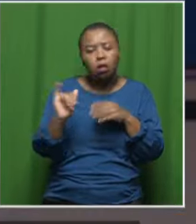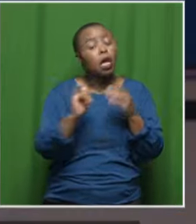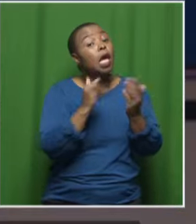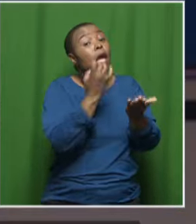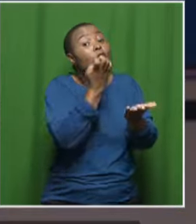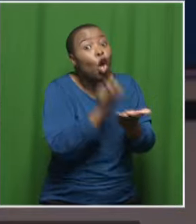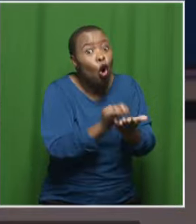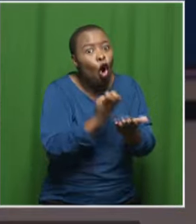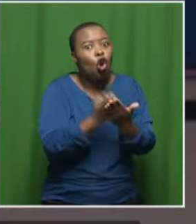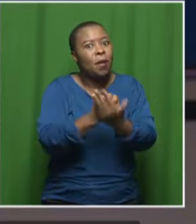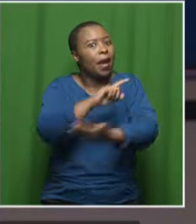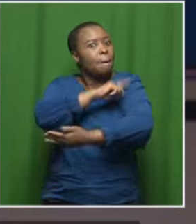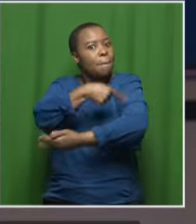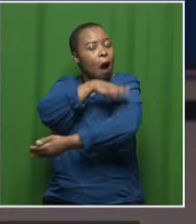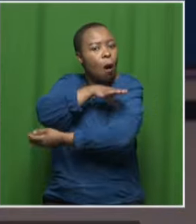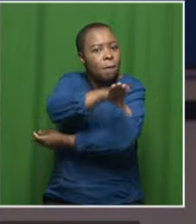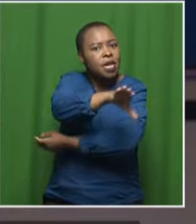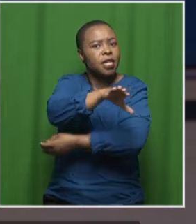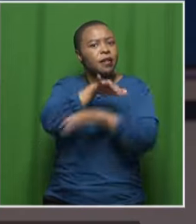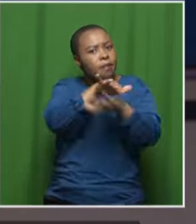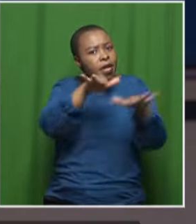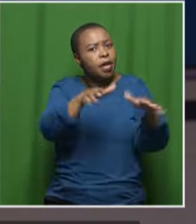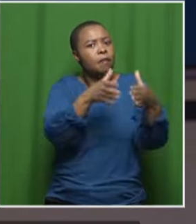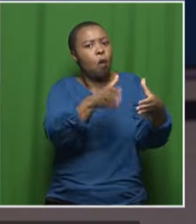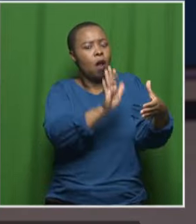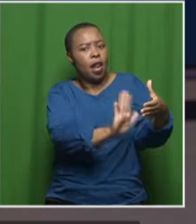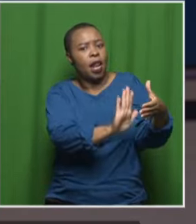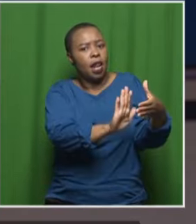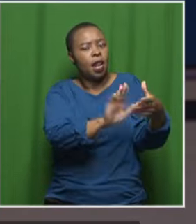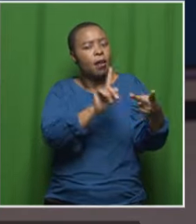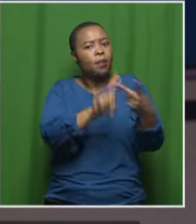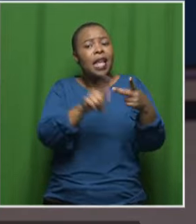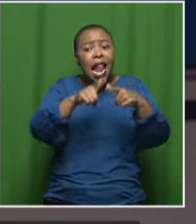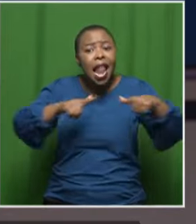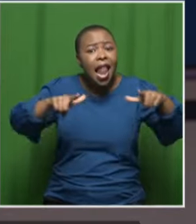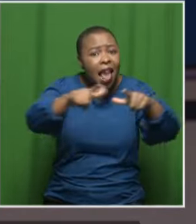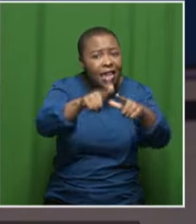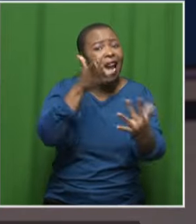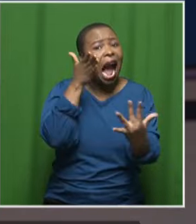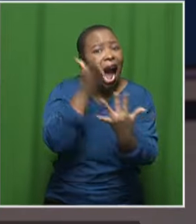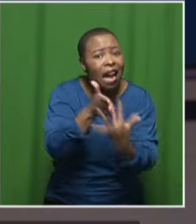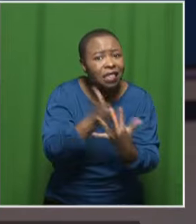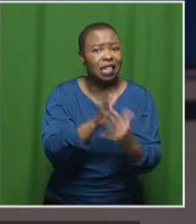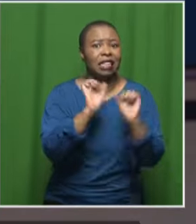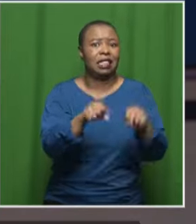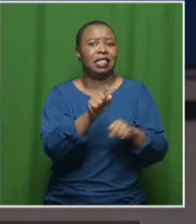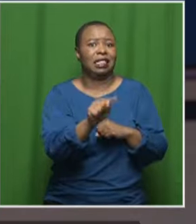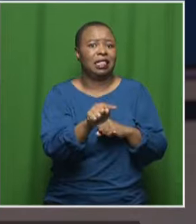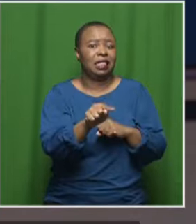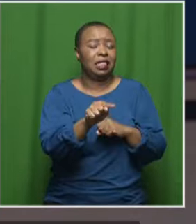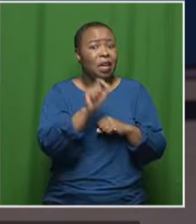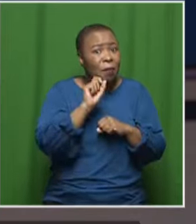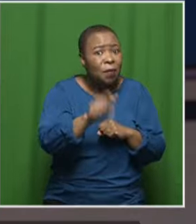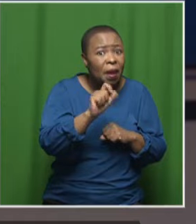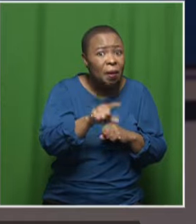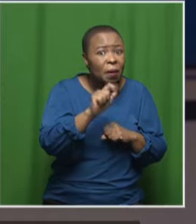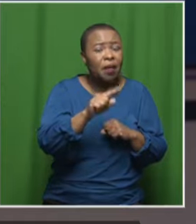economic empowerment of our people, which is access to land as one of the factors of